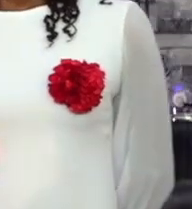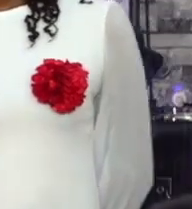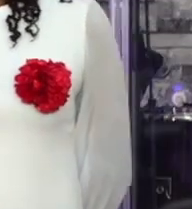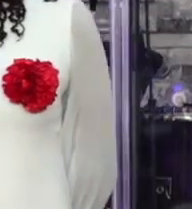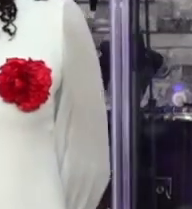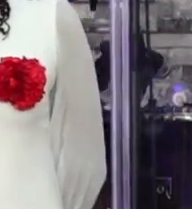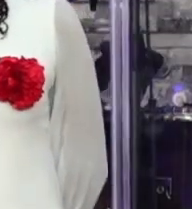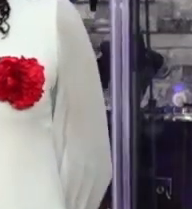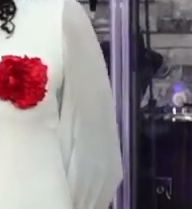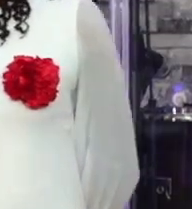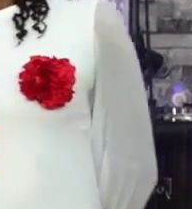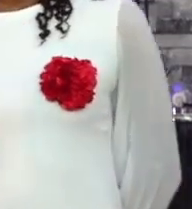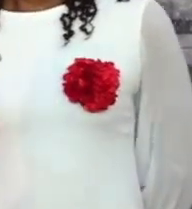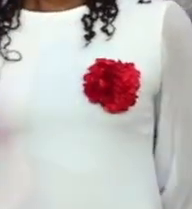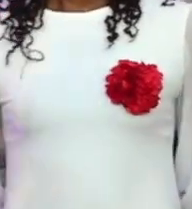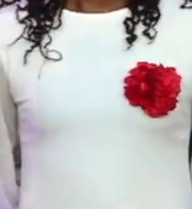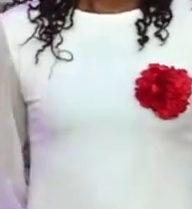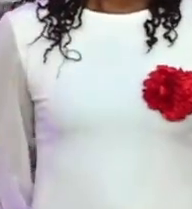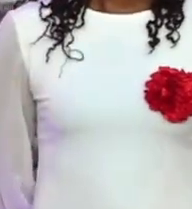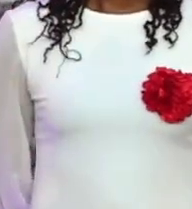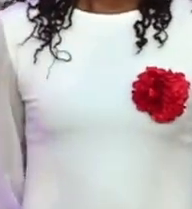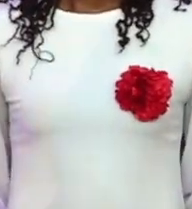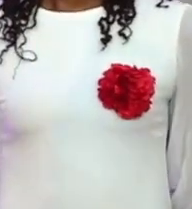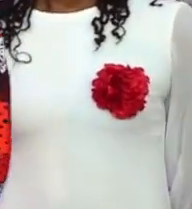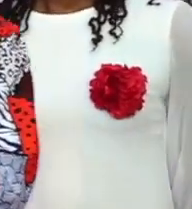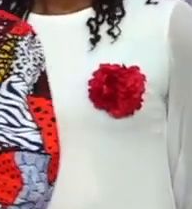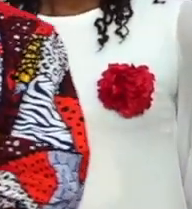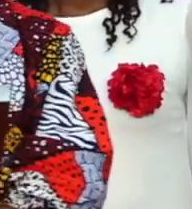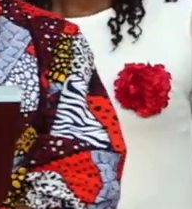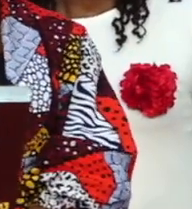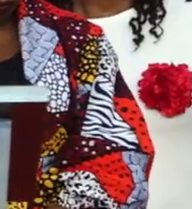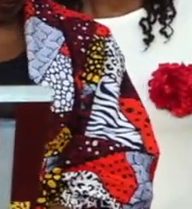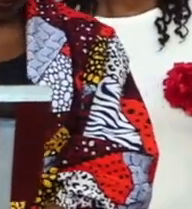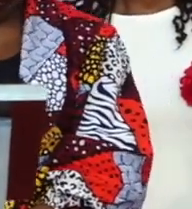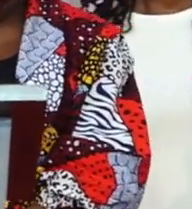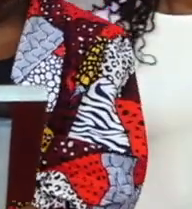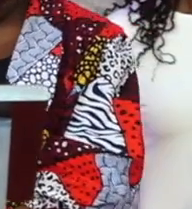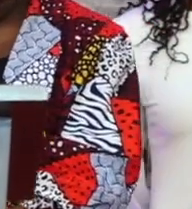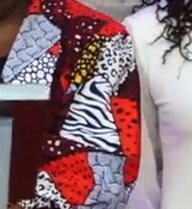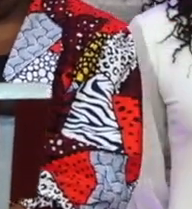Jesus took all the shame on that cross for you.